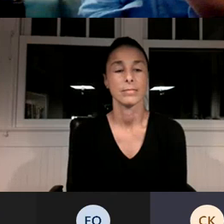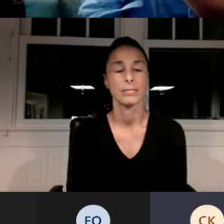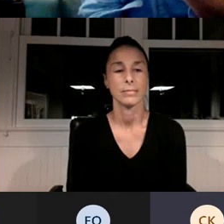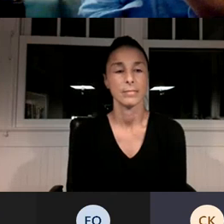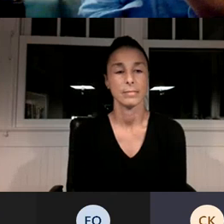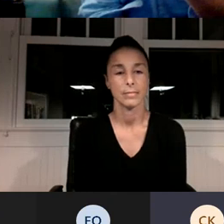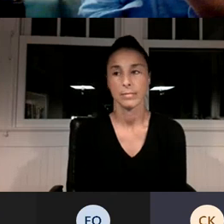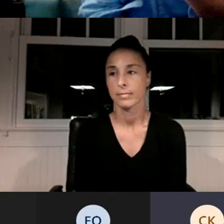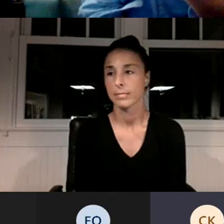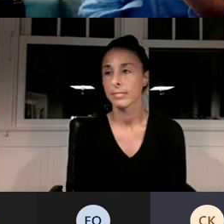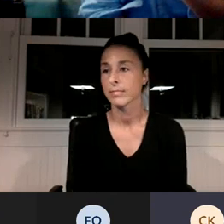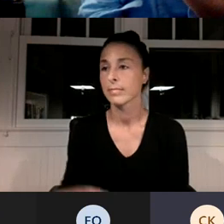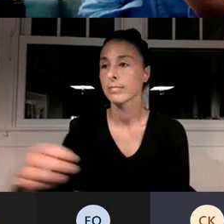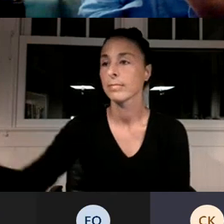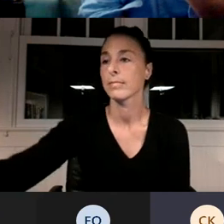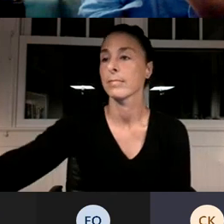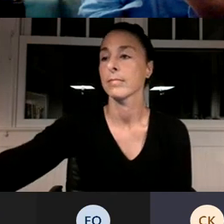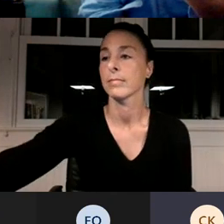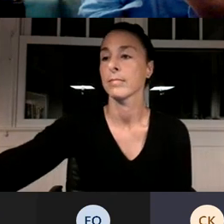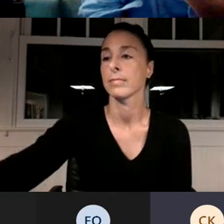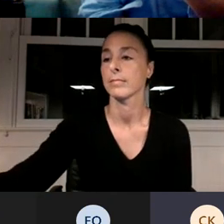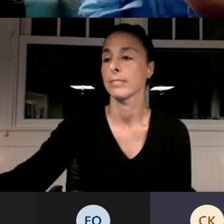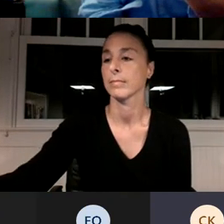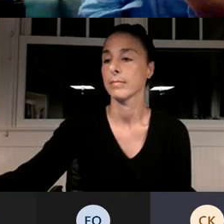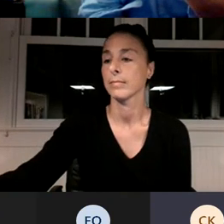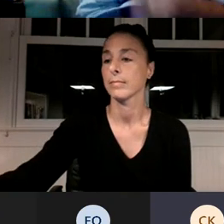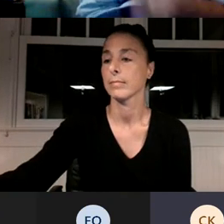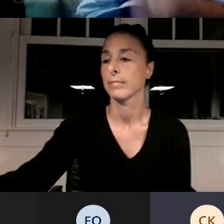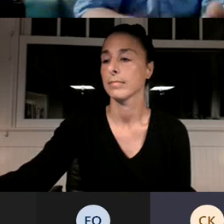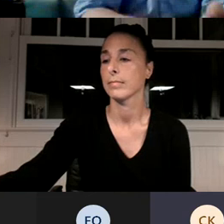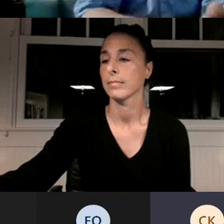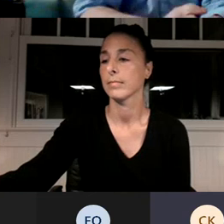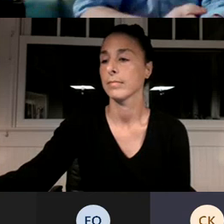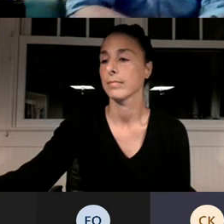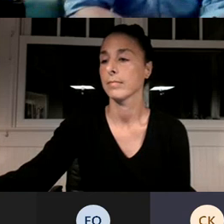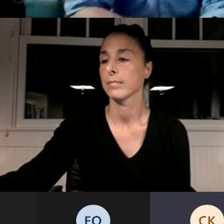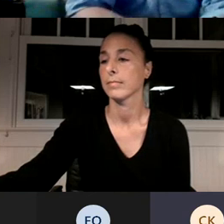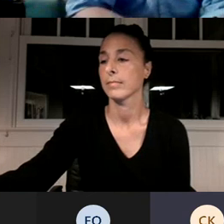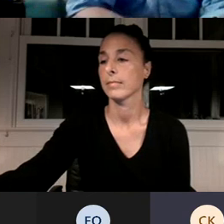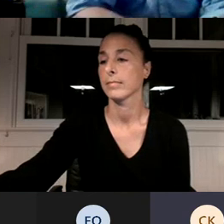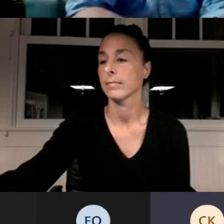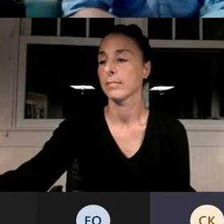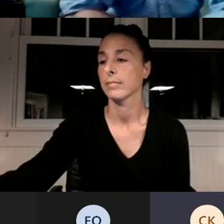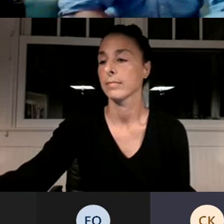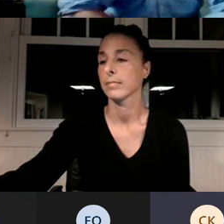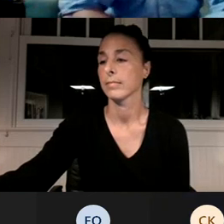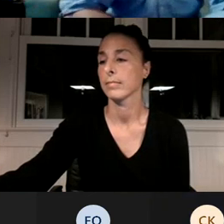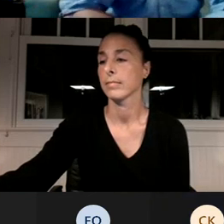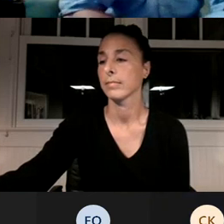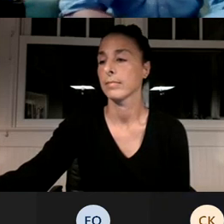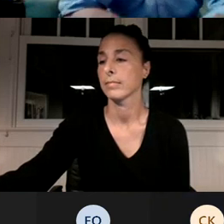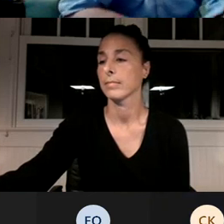considering the current challenges they're having there with funding already proposed projects up to 2028?